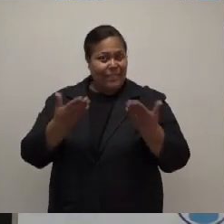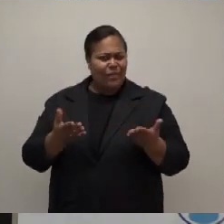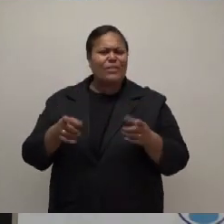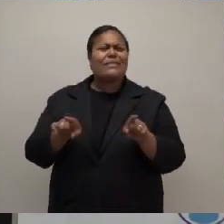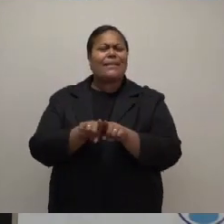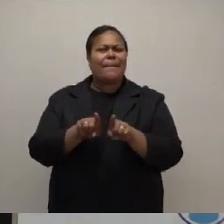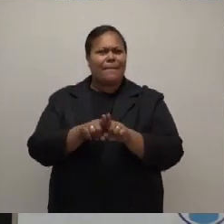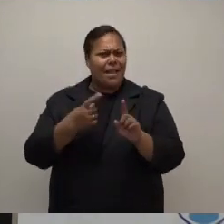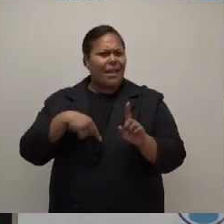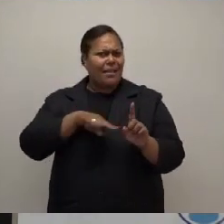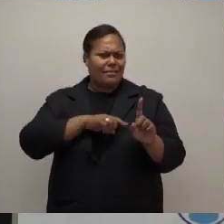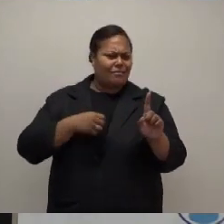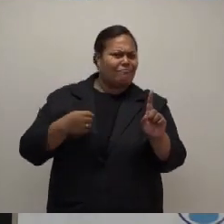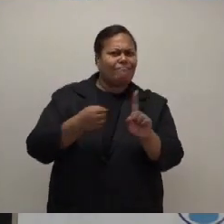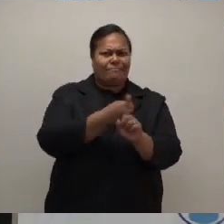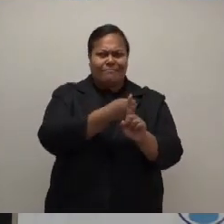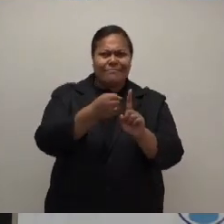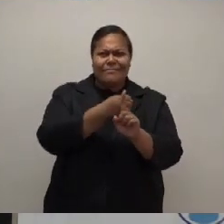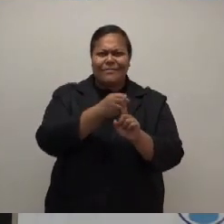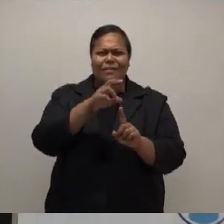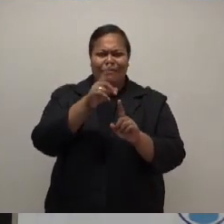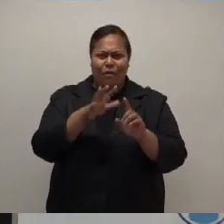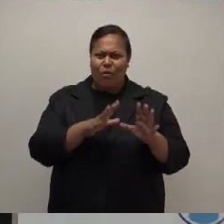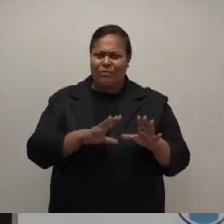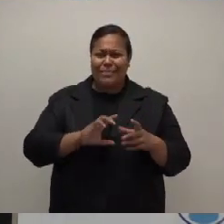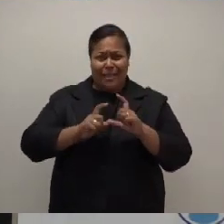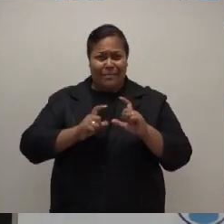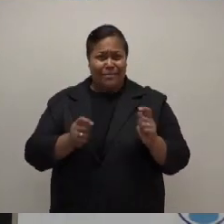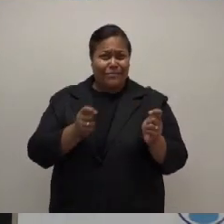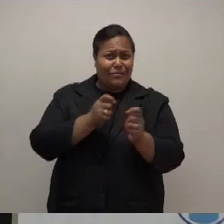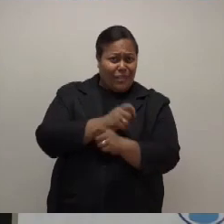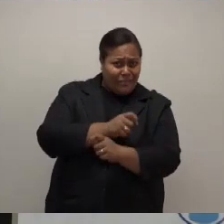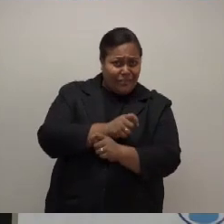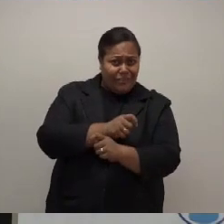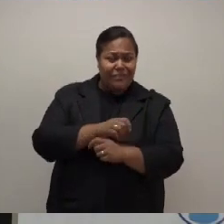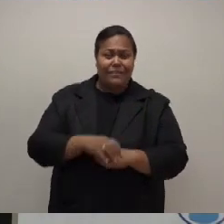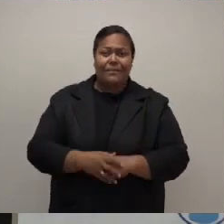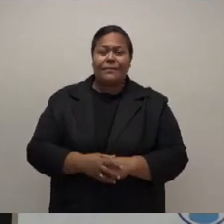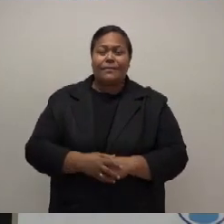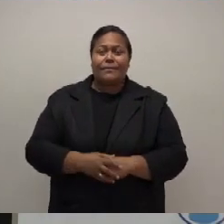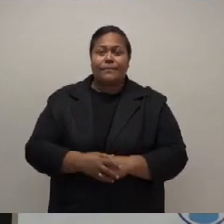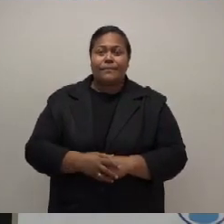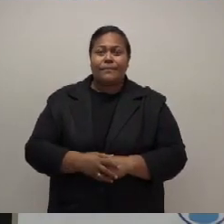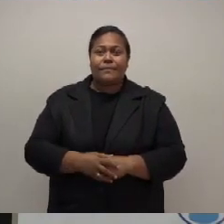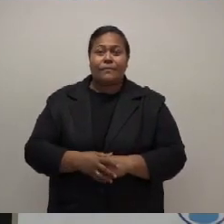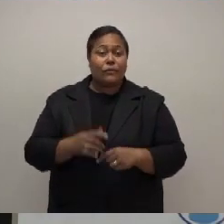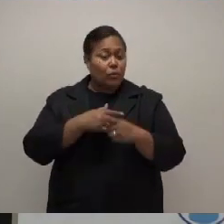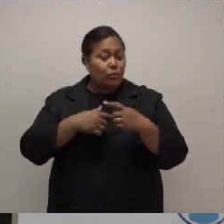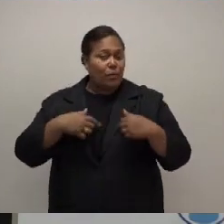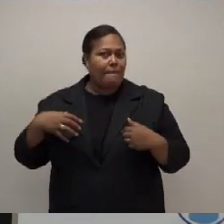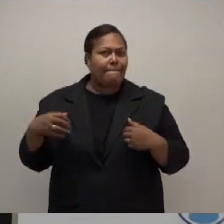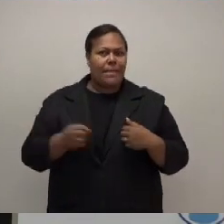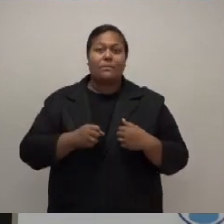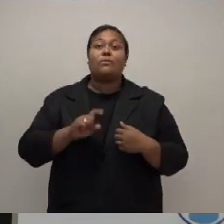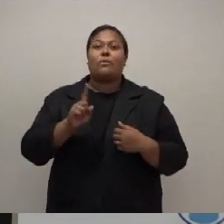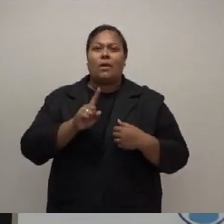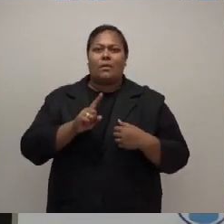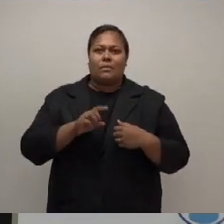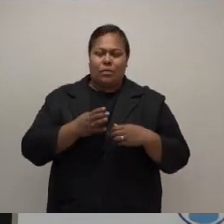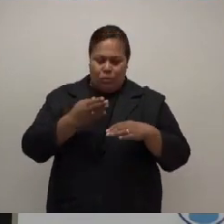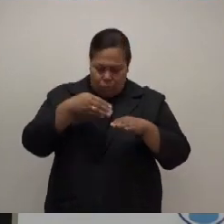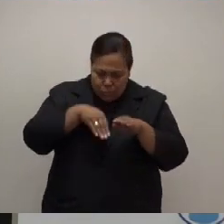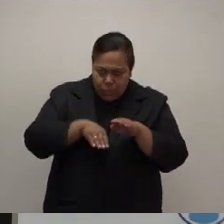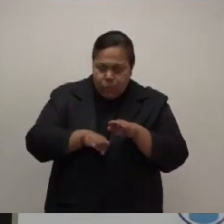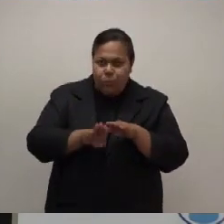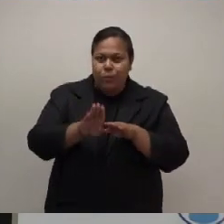to adapt Fiji to the rising seas and stronger storms brought by climate change, we must build our resilience to this